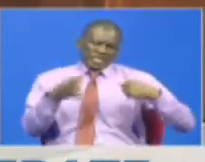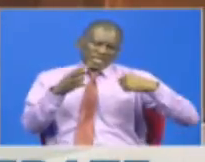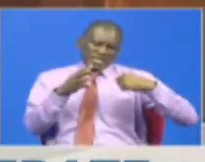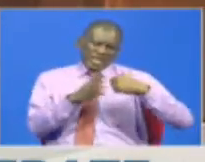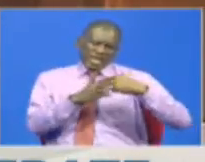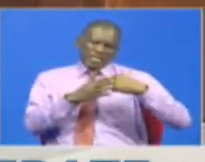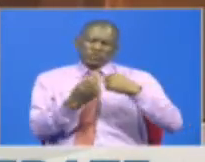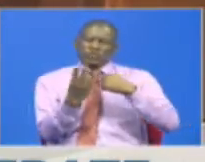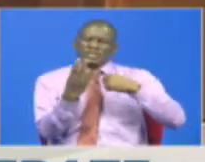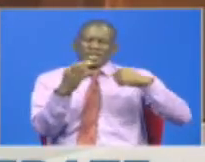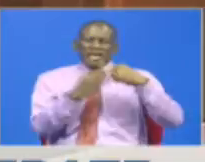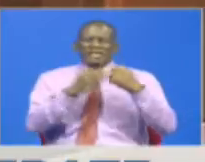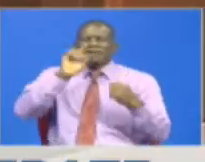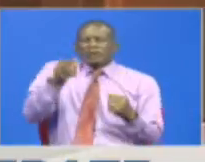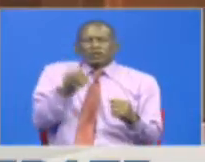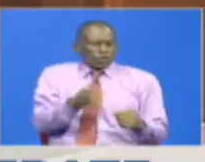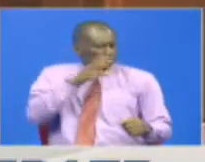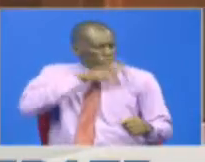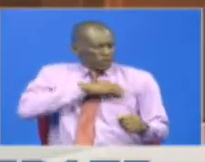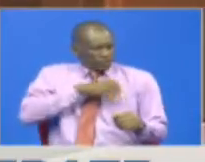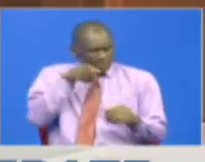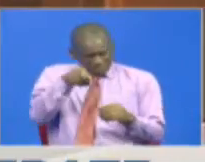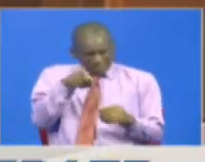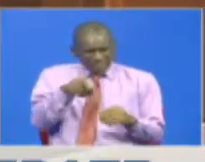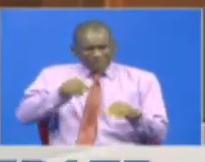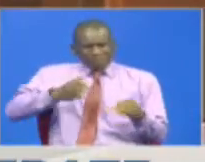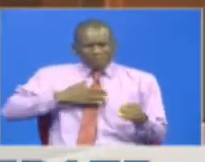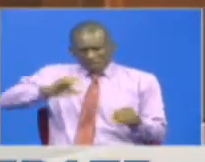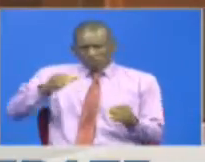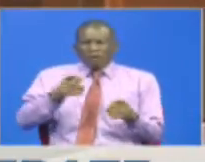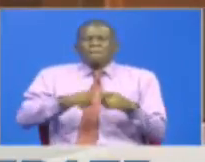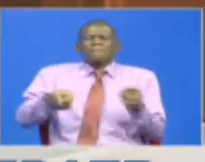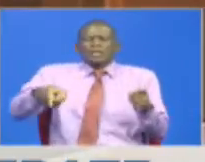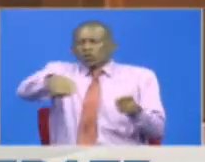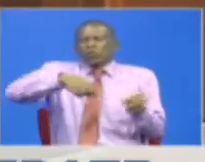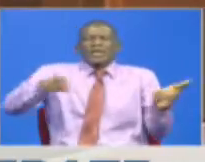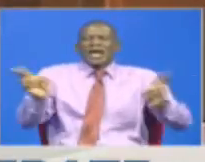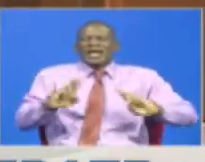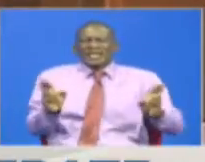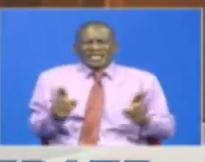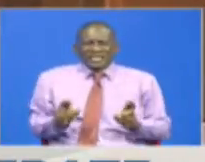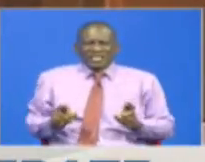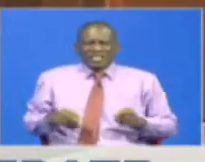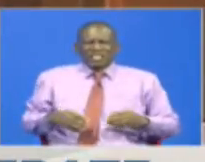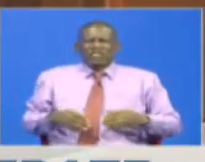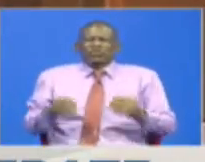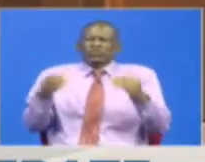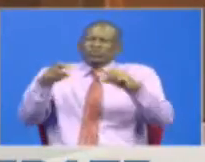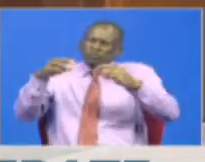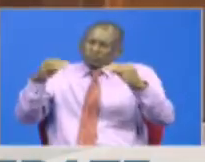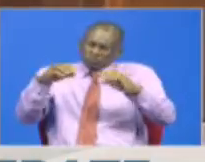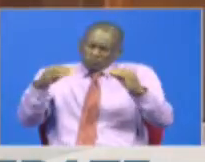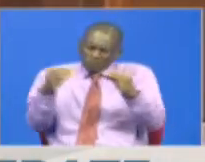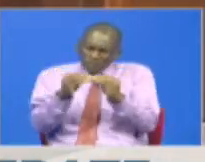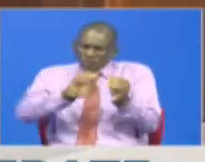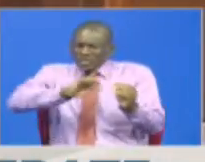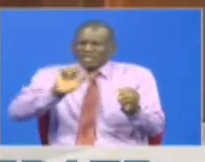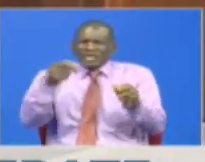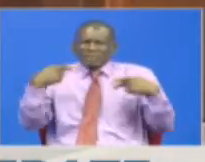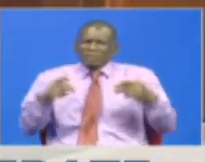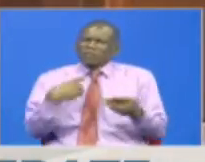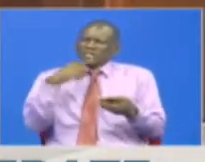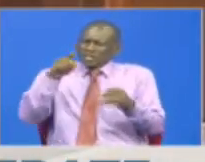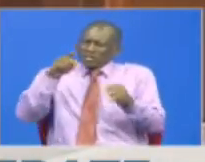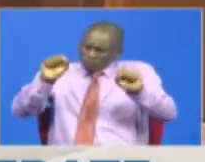928 million. But we are ready to let go, to sit with other Kenyans and say we are ready to